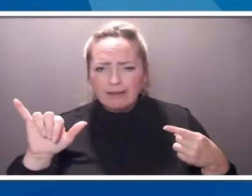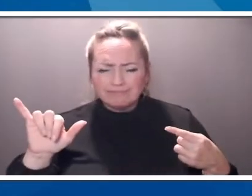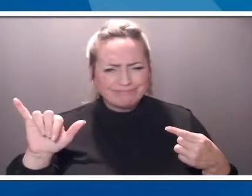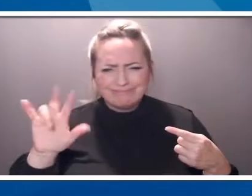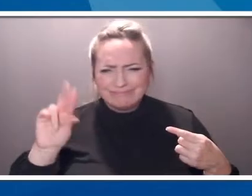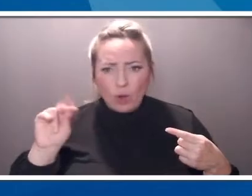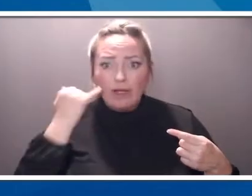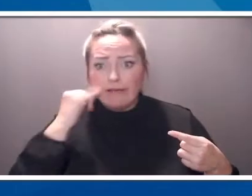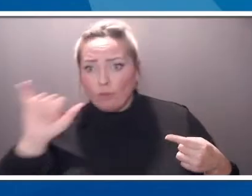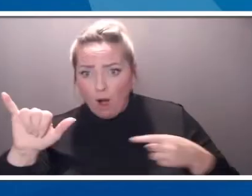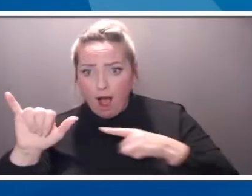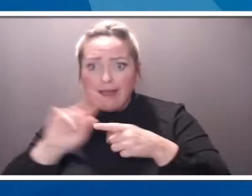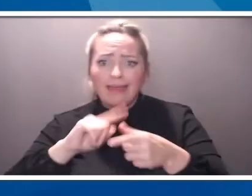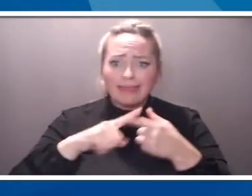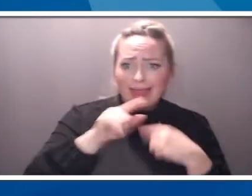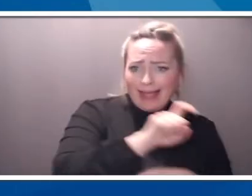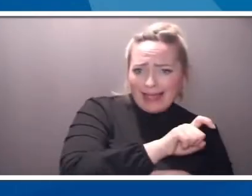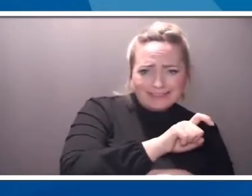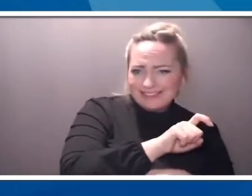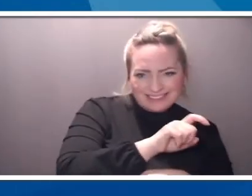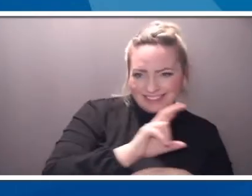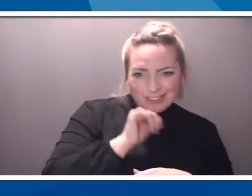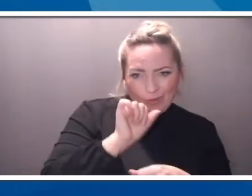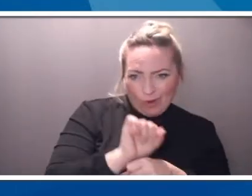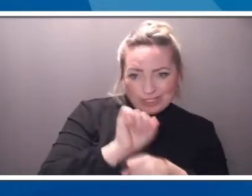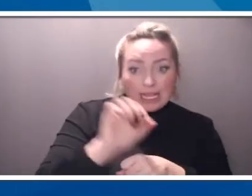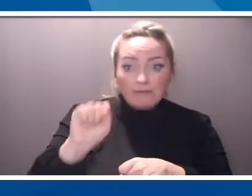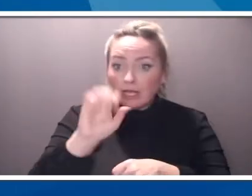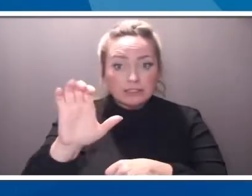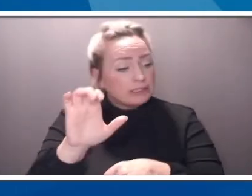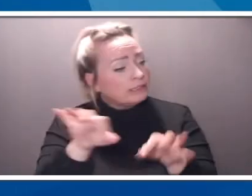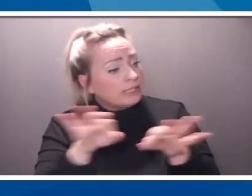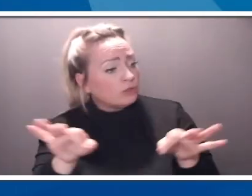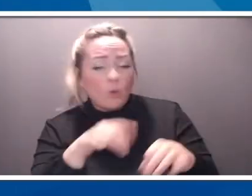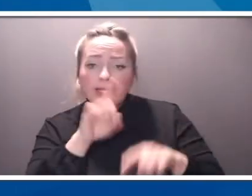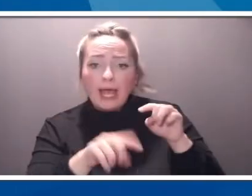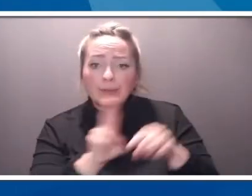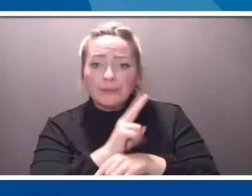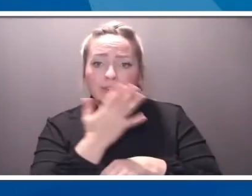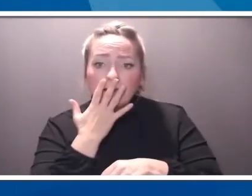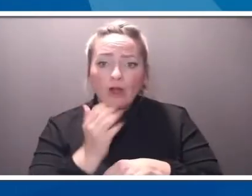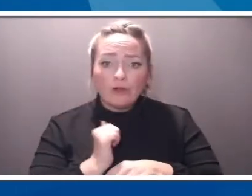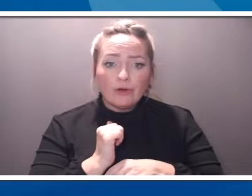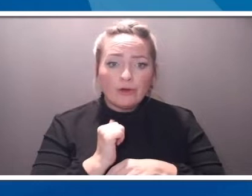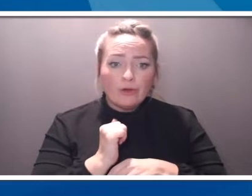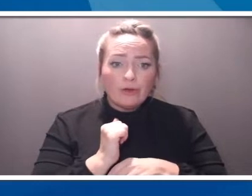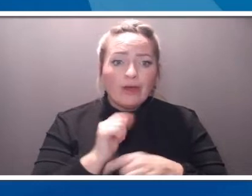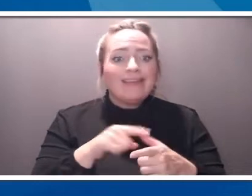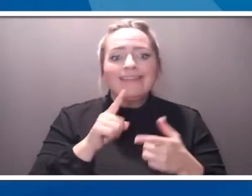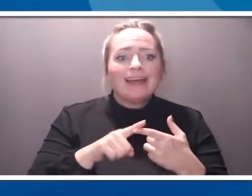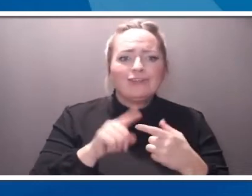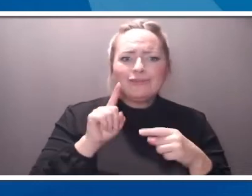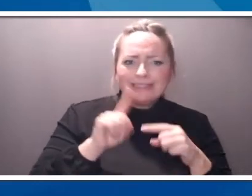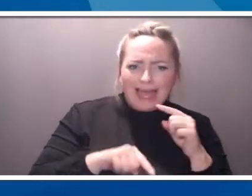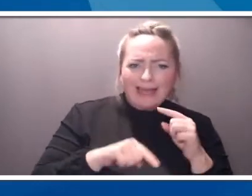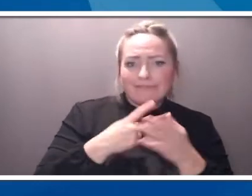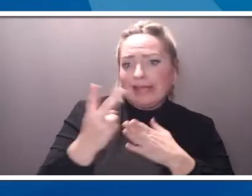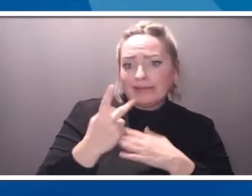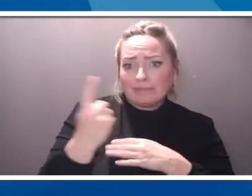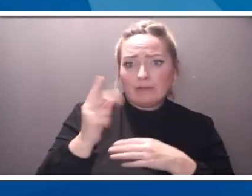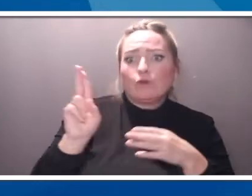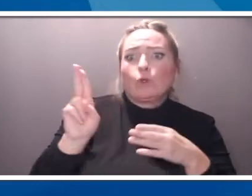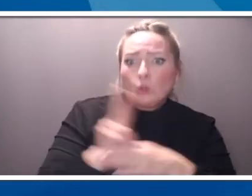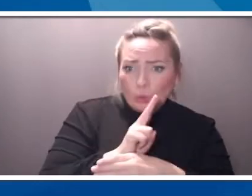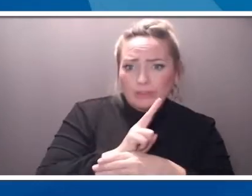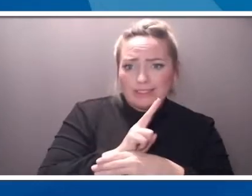then Y, doesn't mean if Y, then X. So if the SC says you can't use color, then